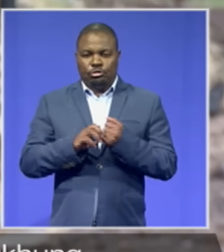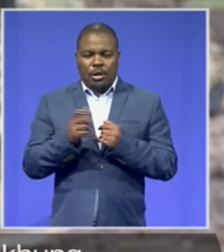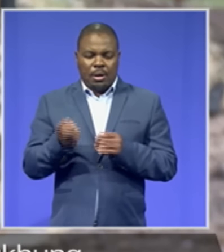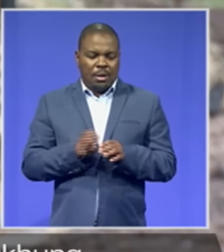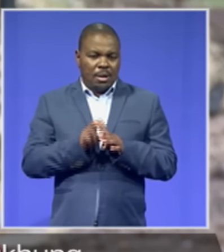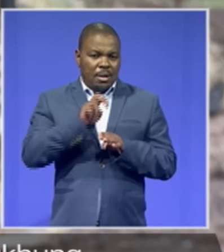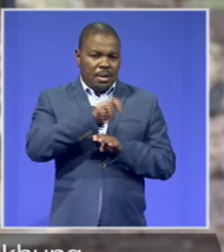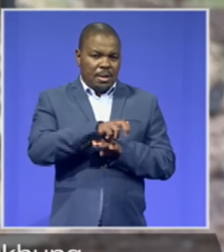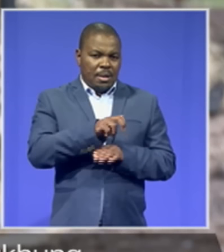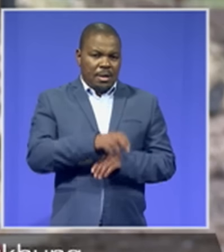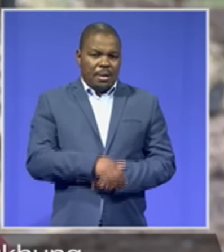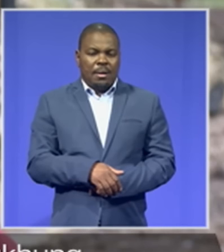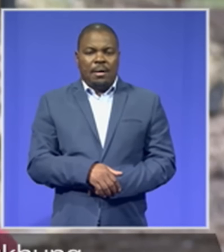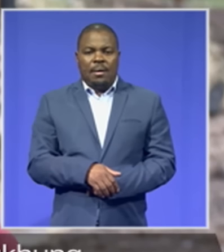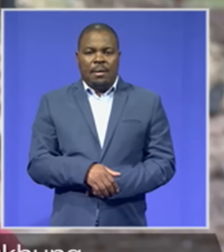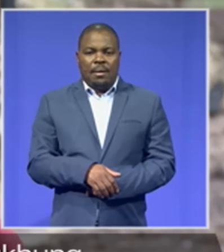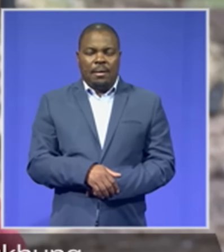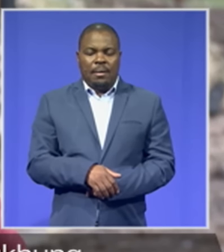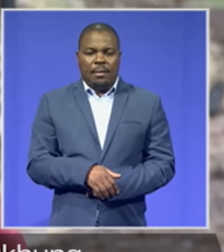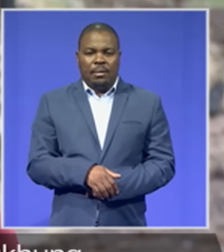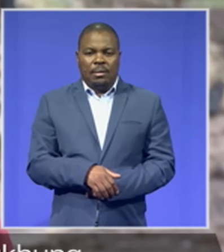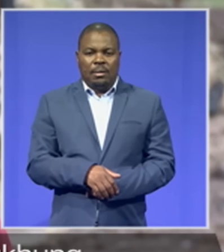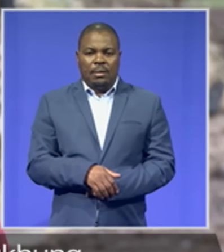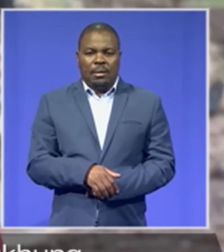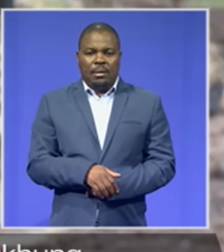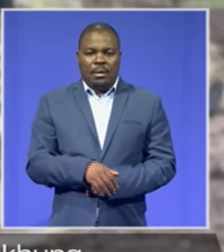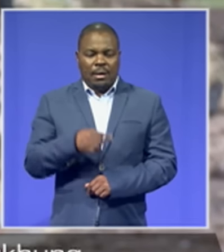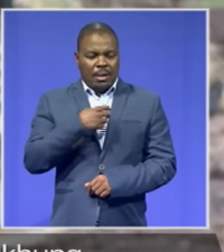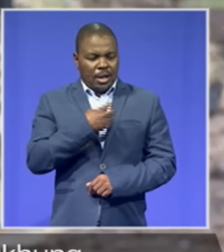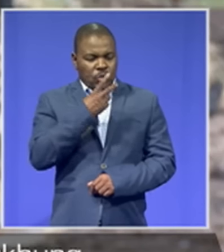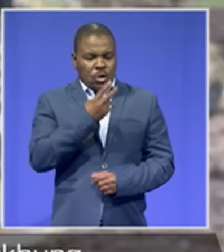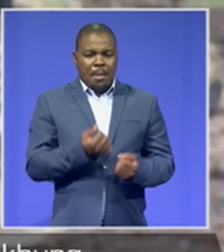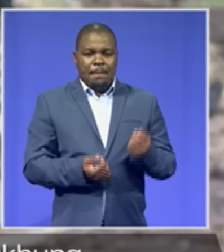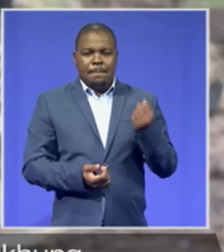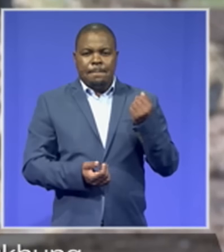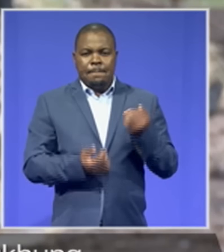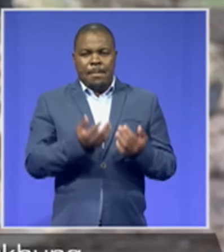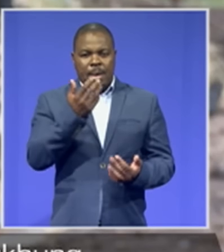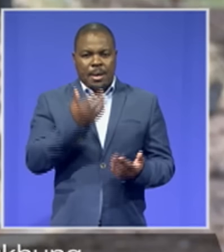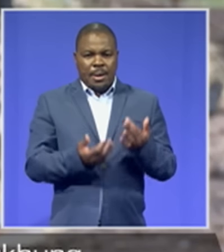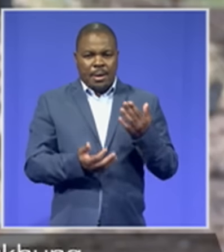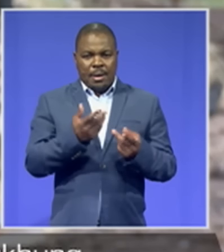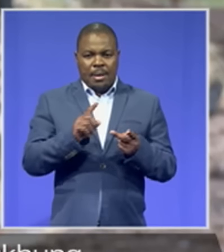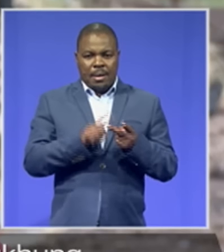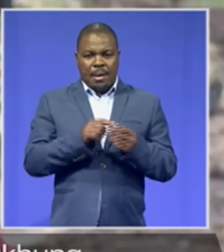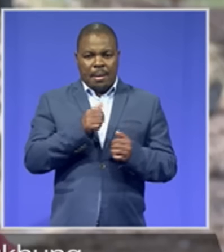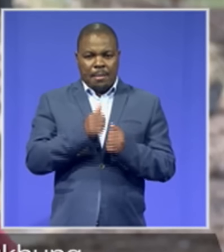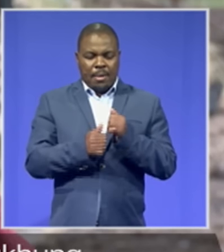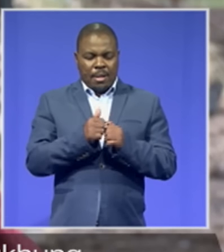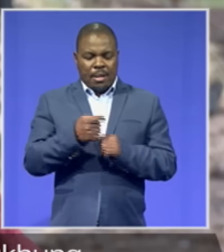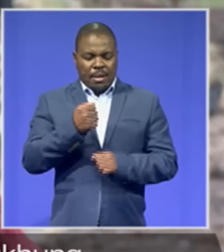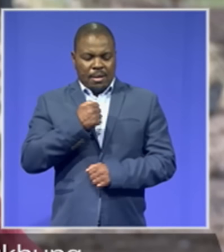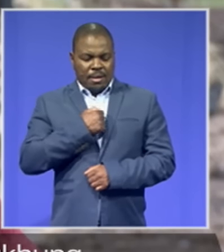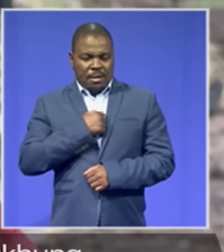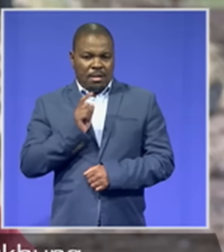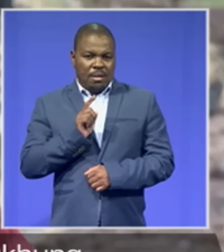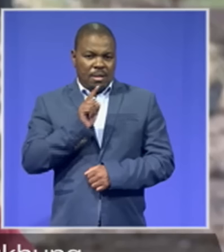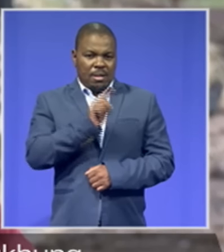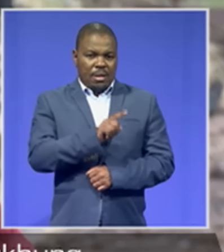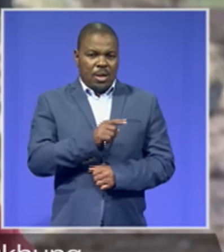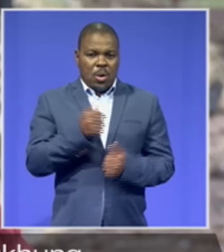Then I turned my head. I saw it's burning and I screamed. My father came out and we ran there. It